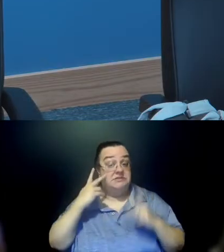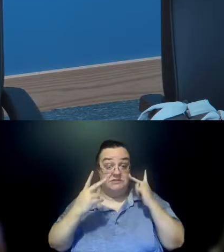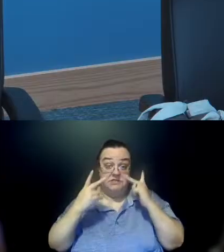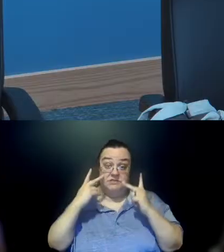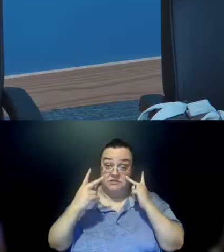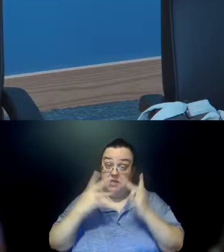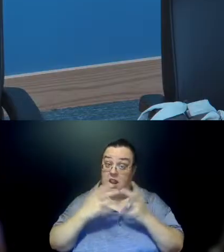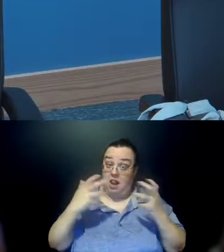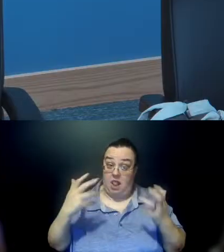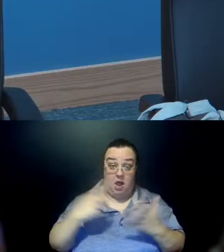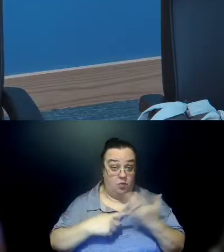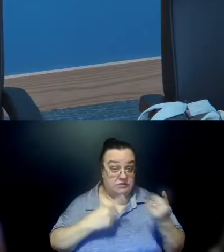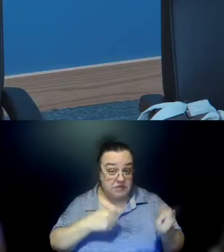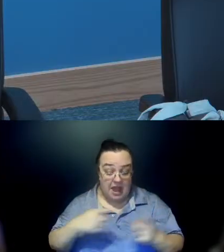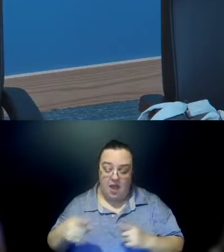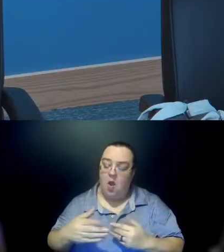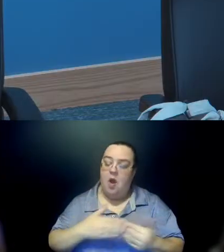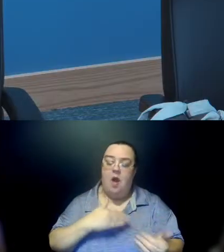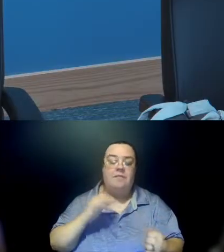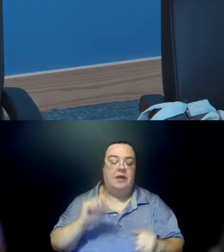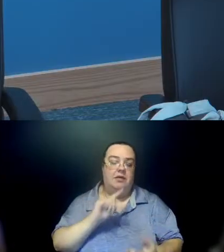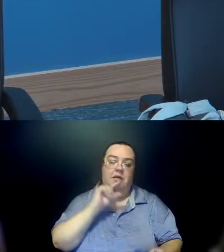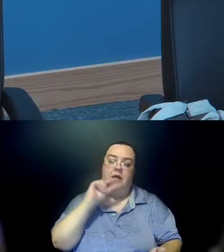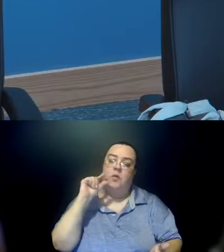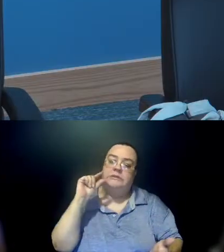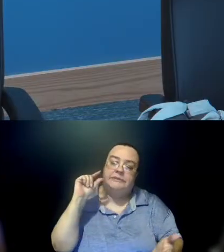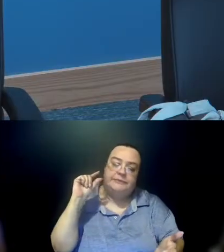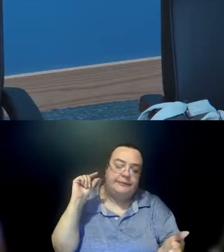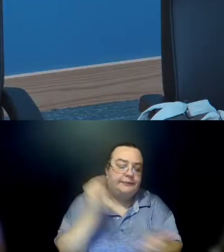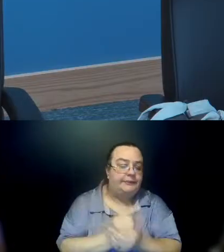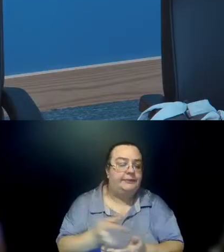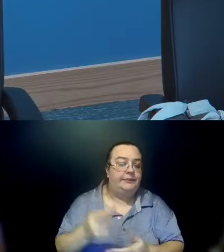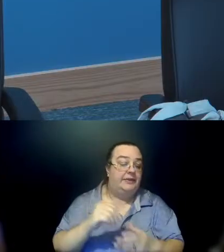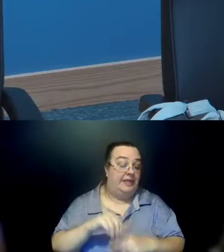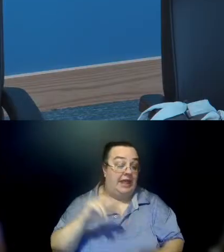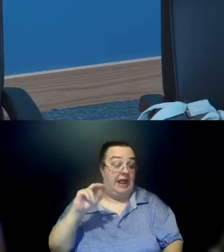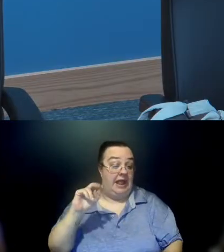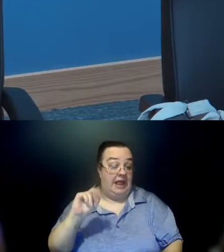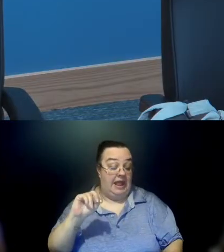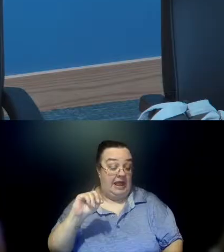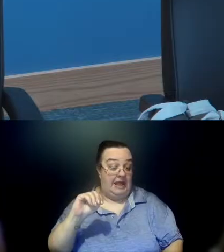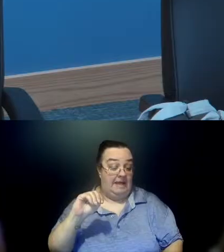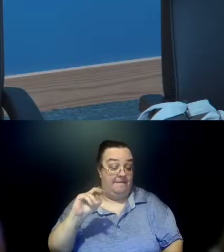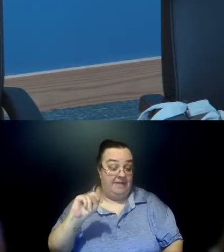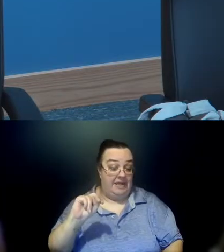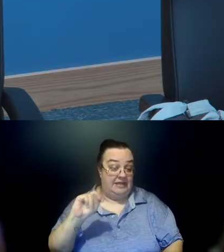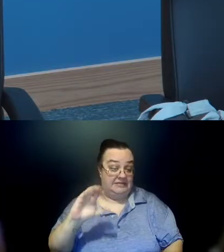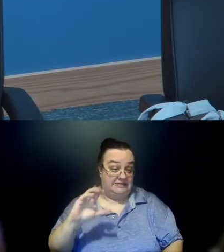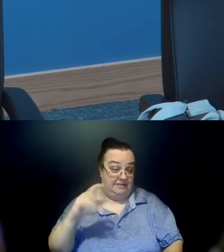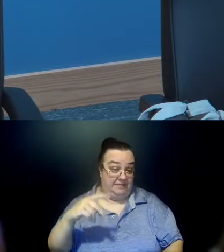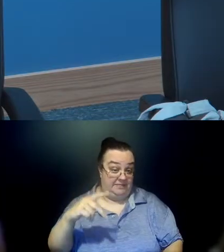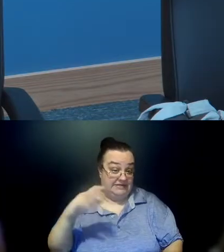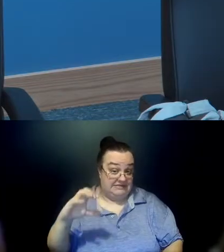happening. I can almost guarantee you that MNC PPC tax is going to be going up in a couple of years.